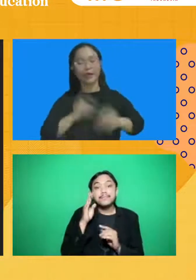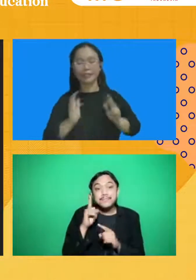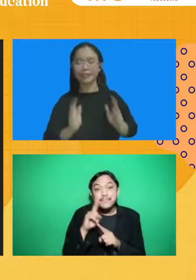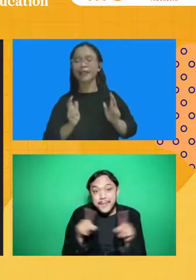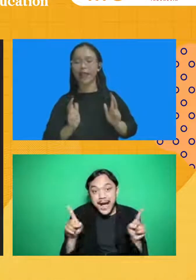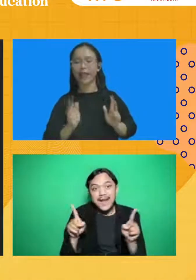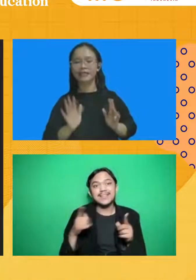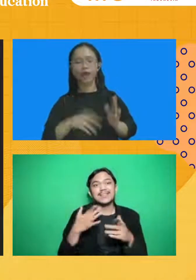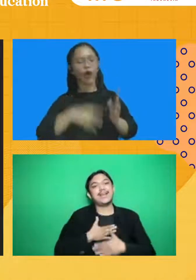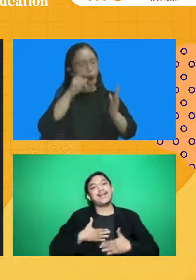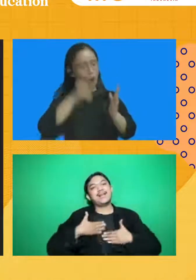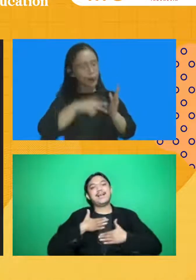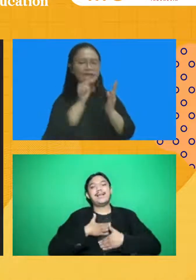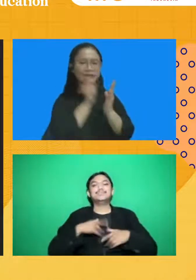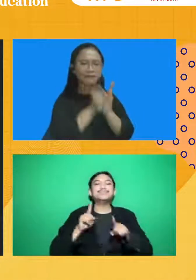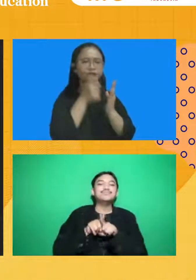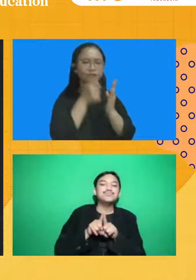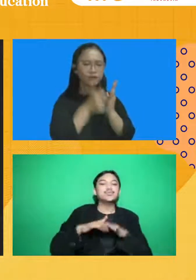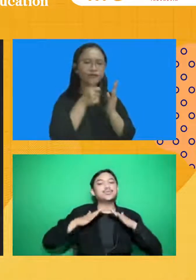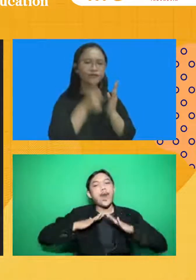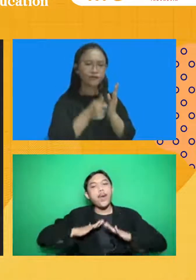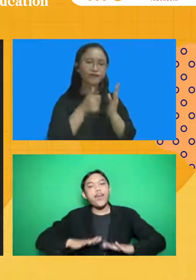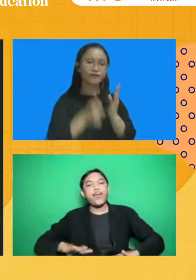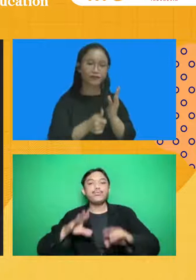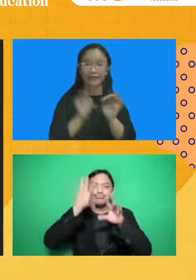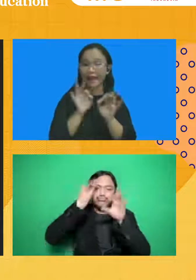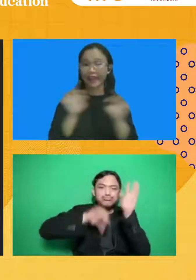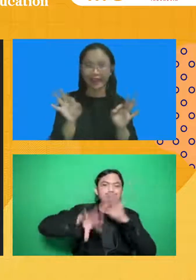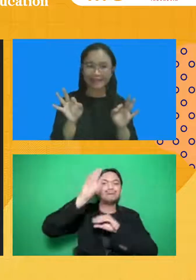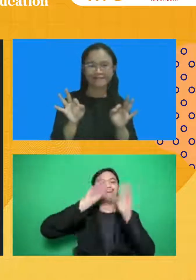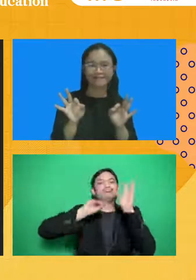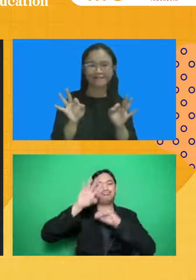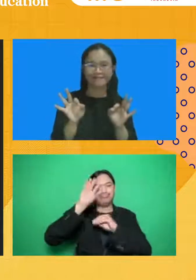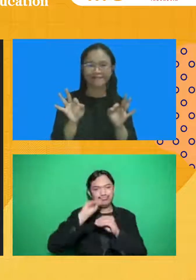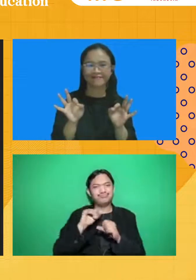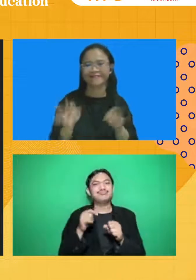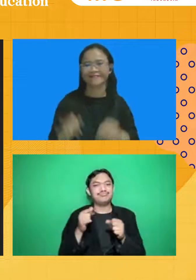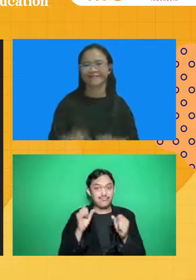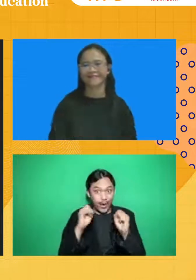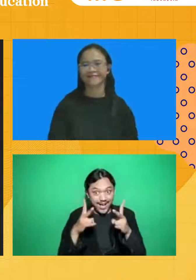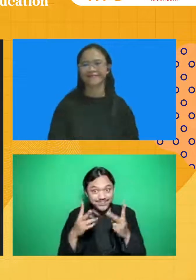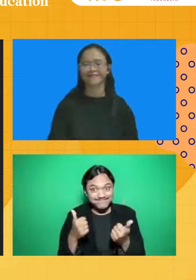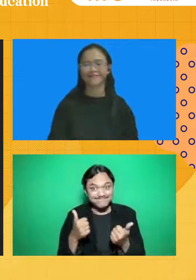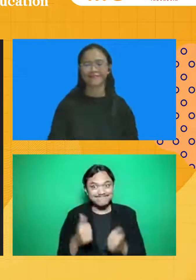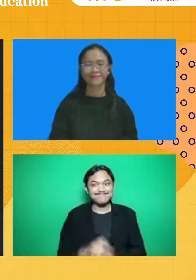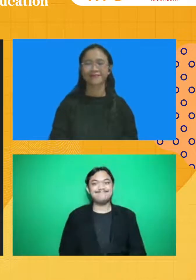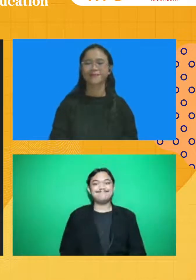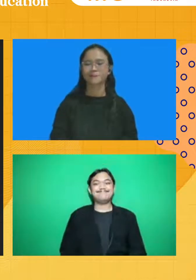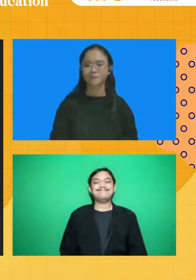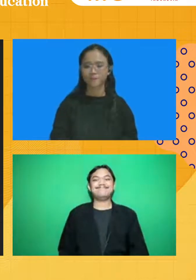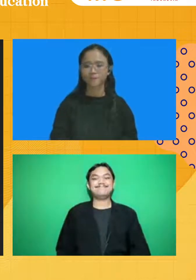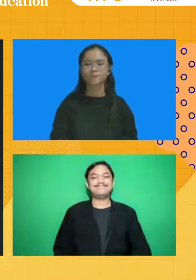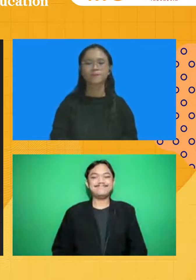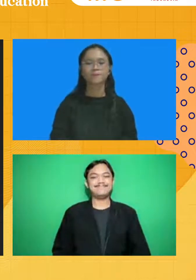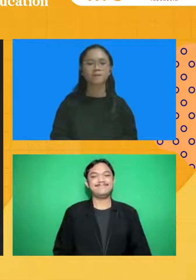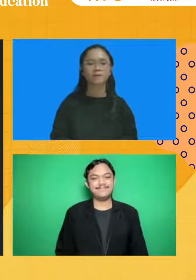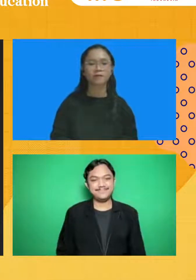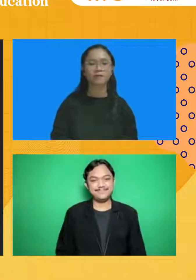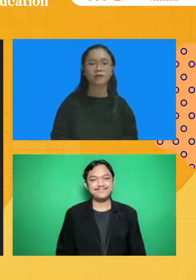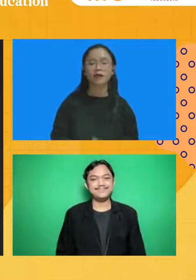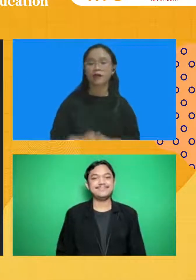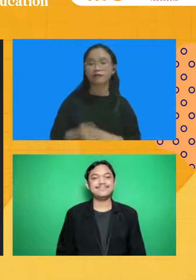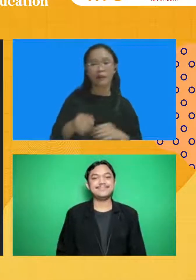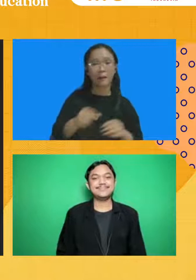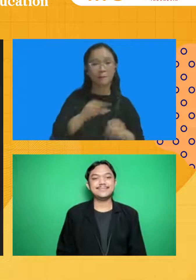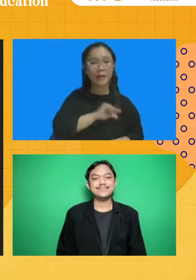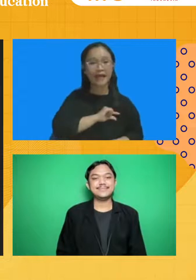bit, be focused and be ready, okay? So we're gonna play a game. Please, operator, would you mind to